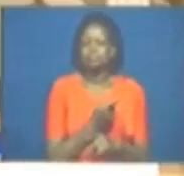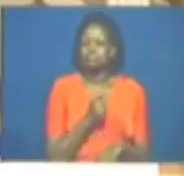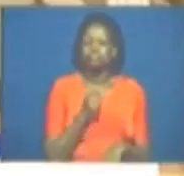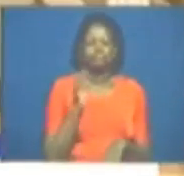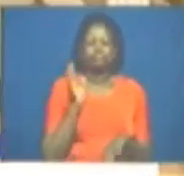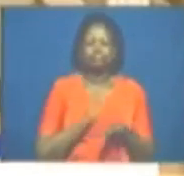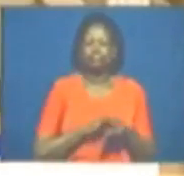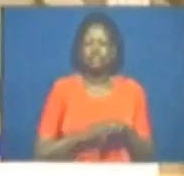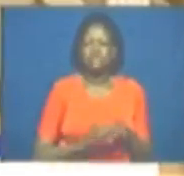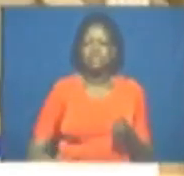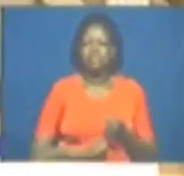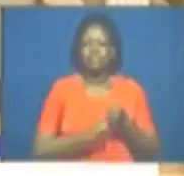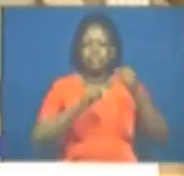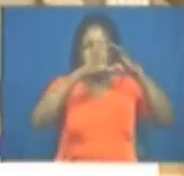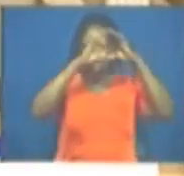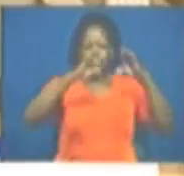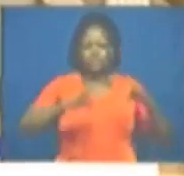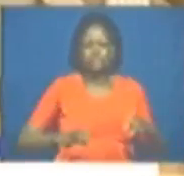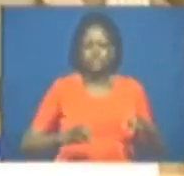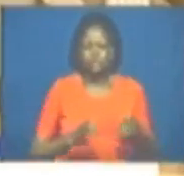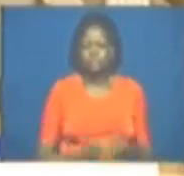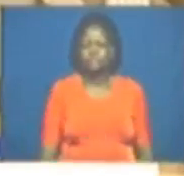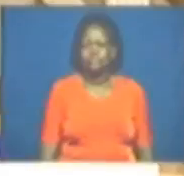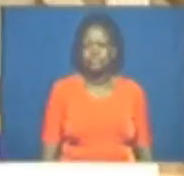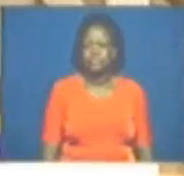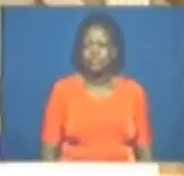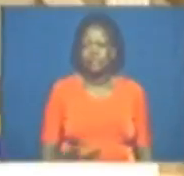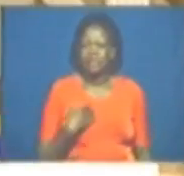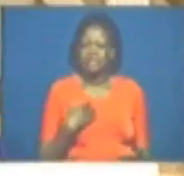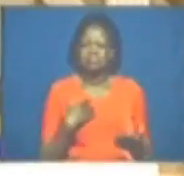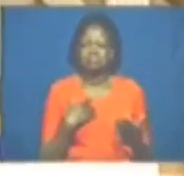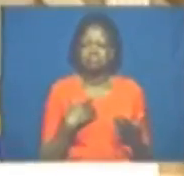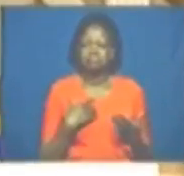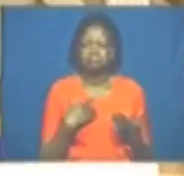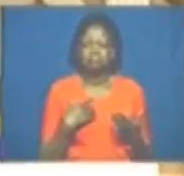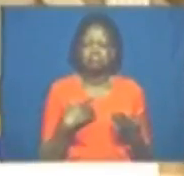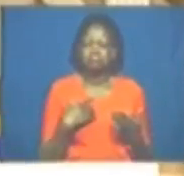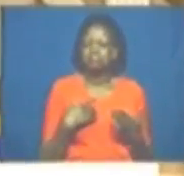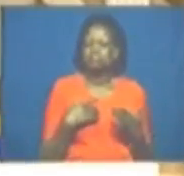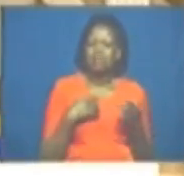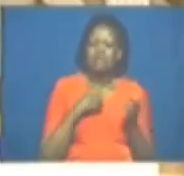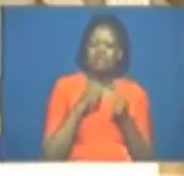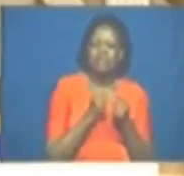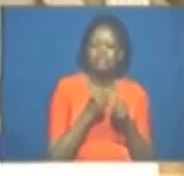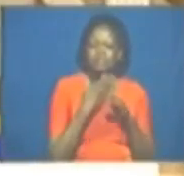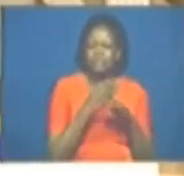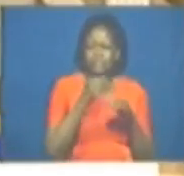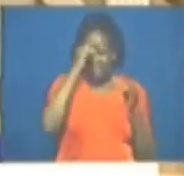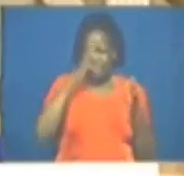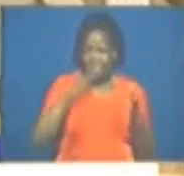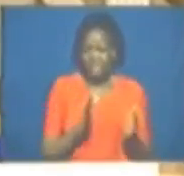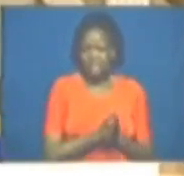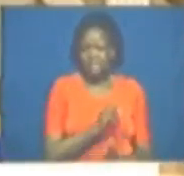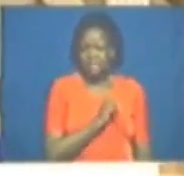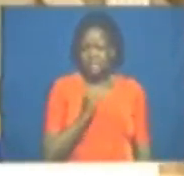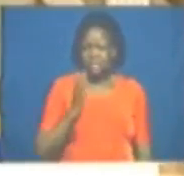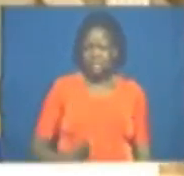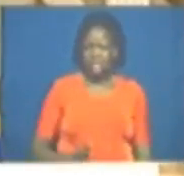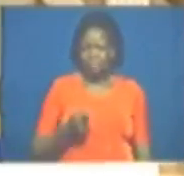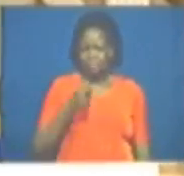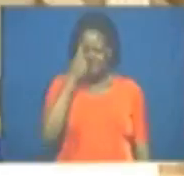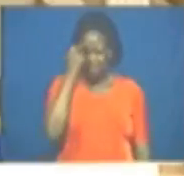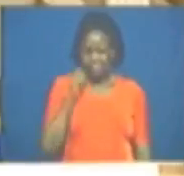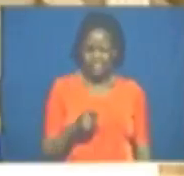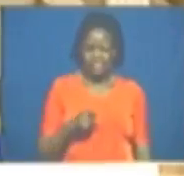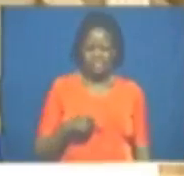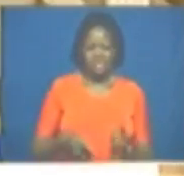In the past, we've had quite a number of fights between governors and senators, and because of the fights, not much is